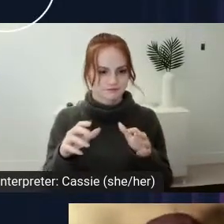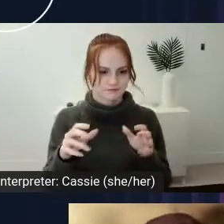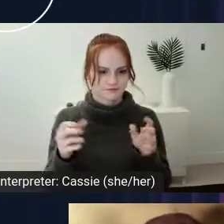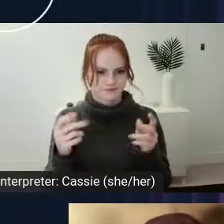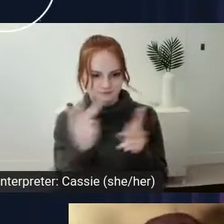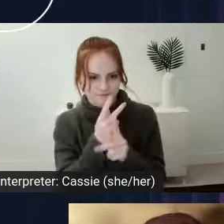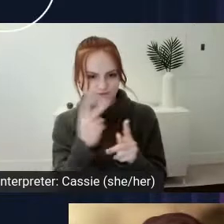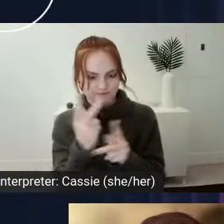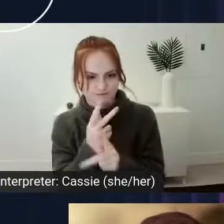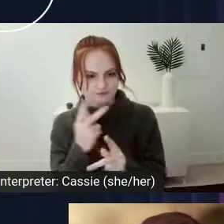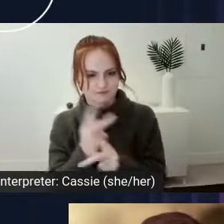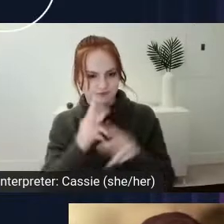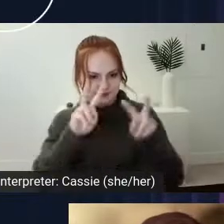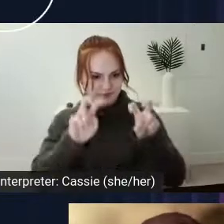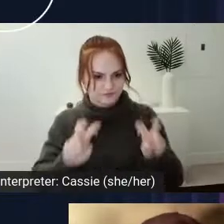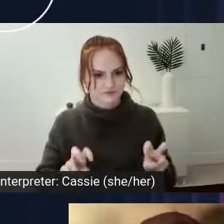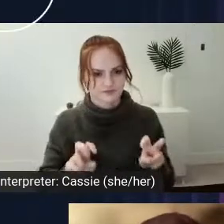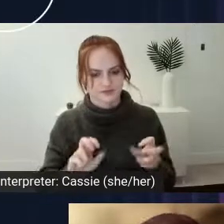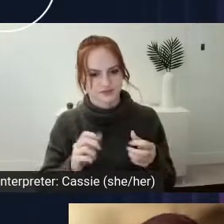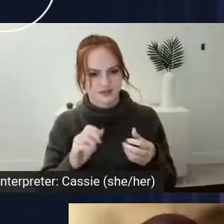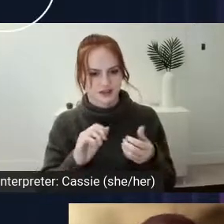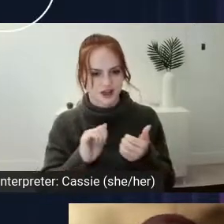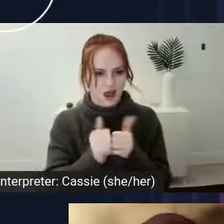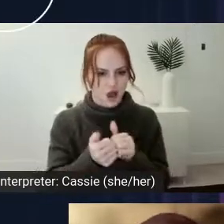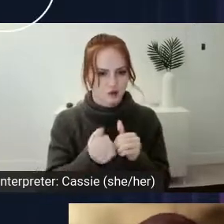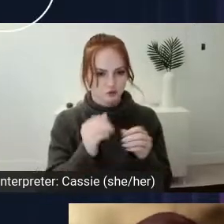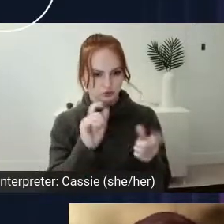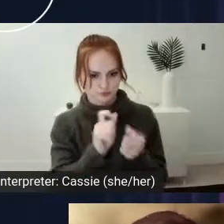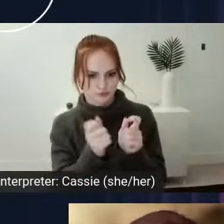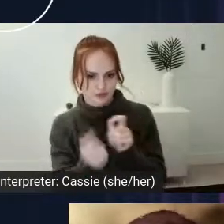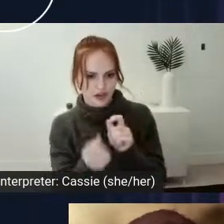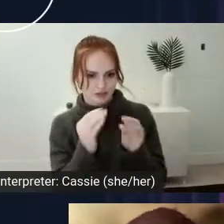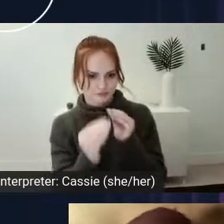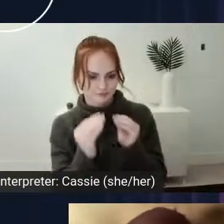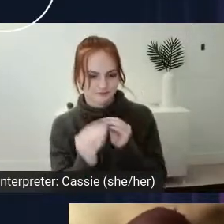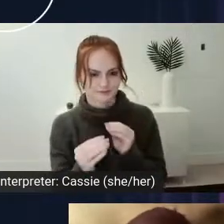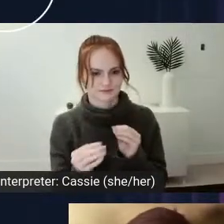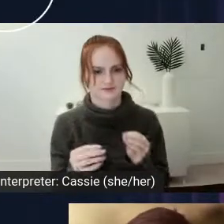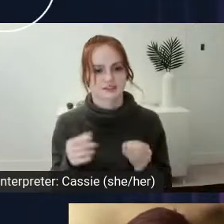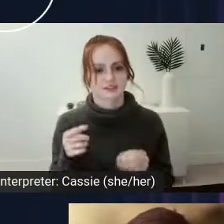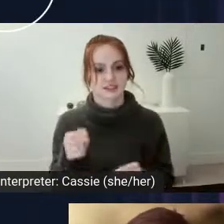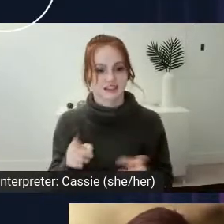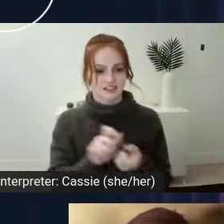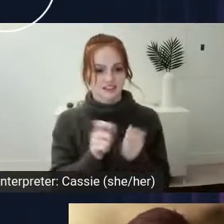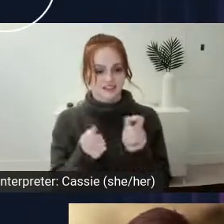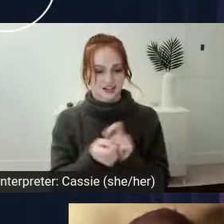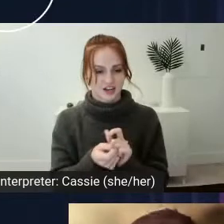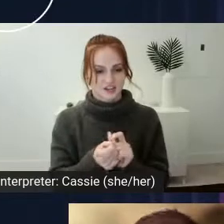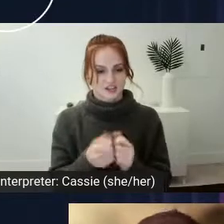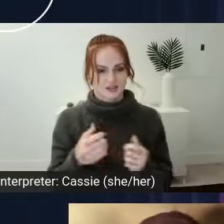introducing things to say like they're actually, this disrupts having power over another group of people.